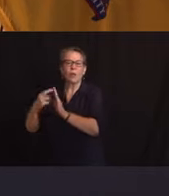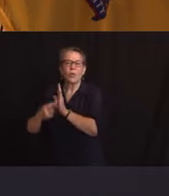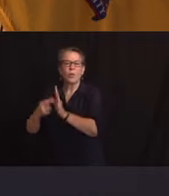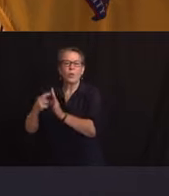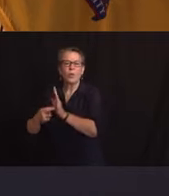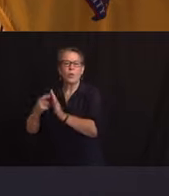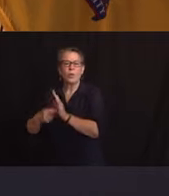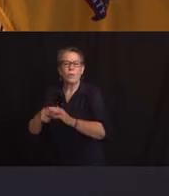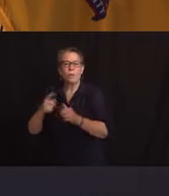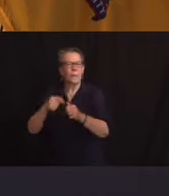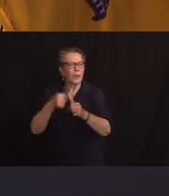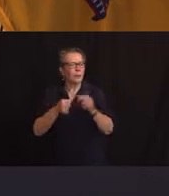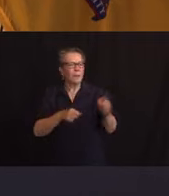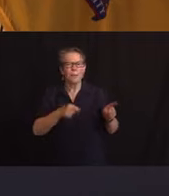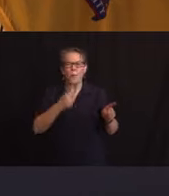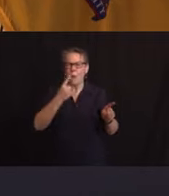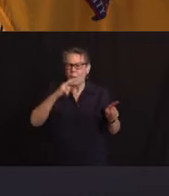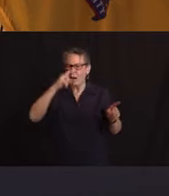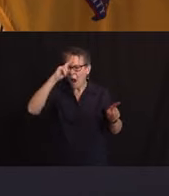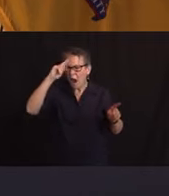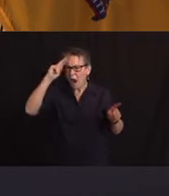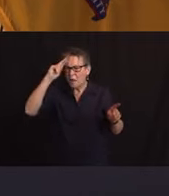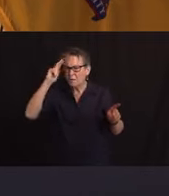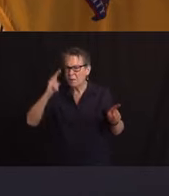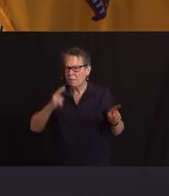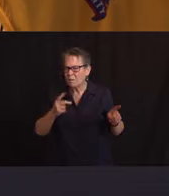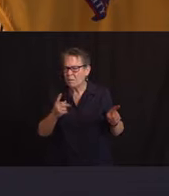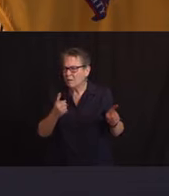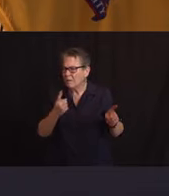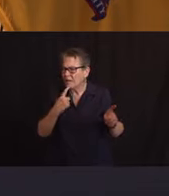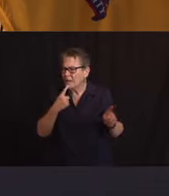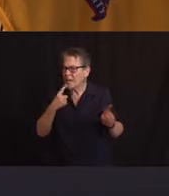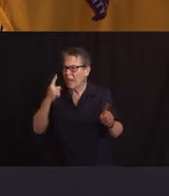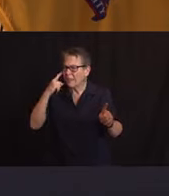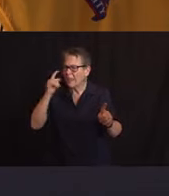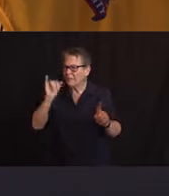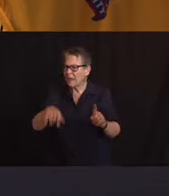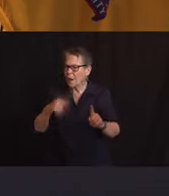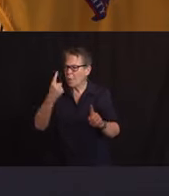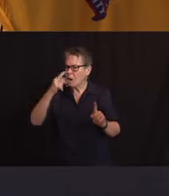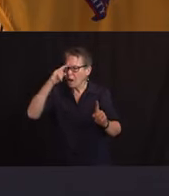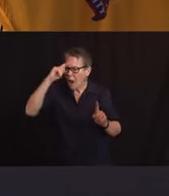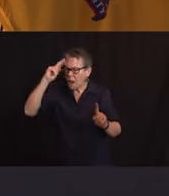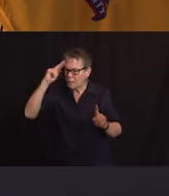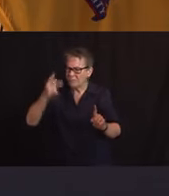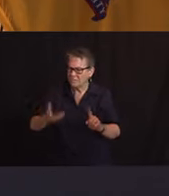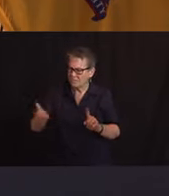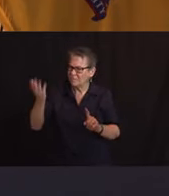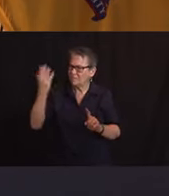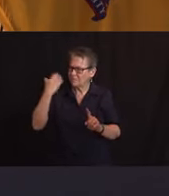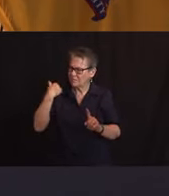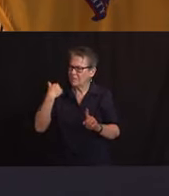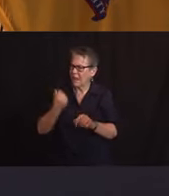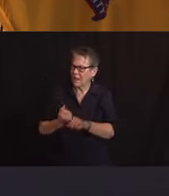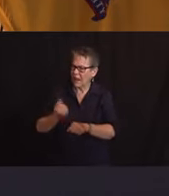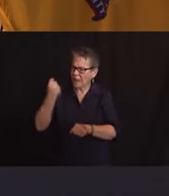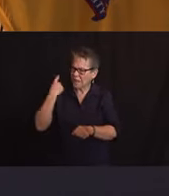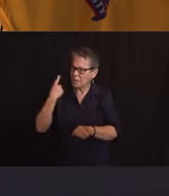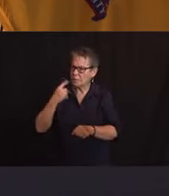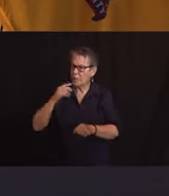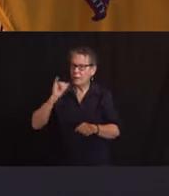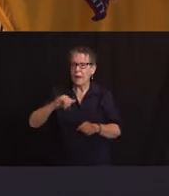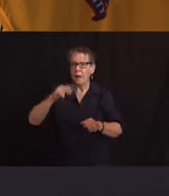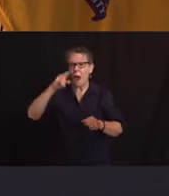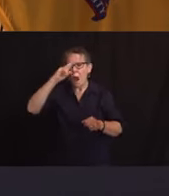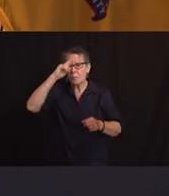County, where I think there was one later on that we didn't like, but early on there was a legitimate misunderstanding of whether or not